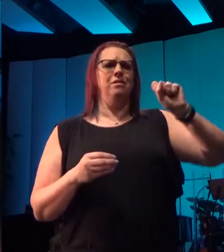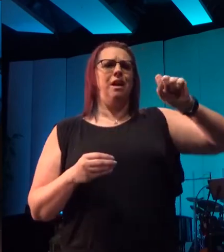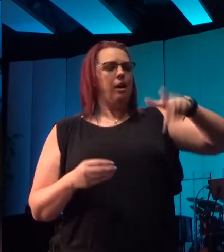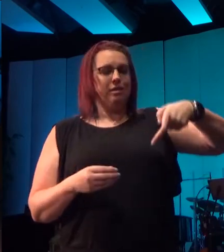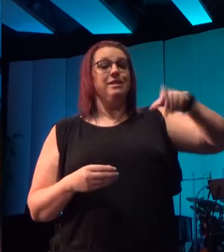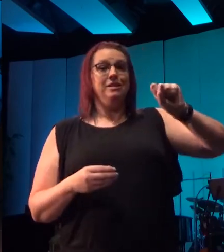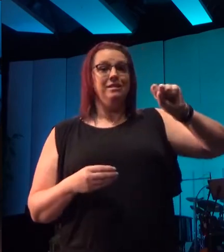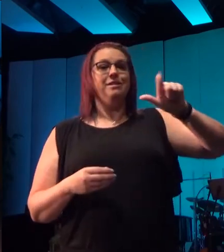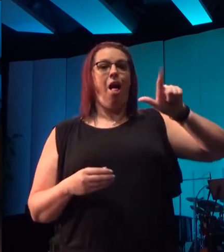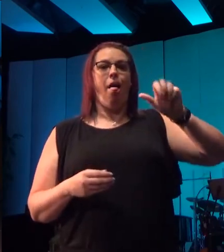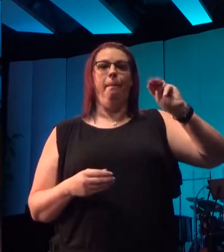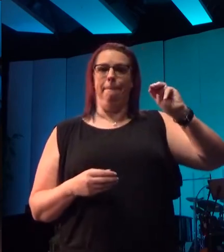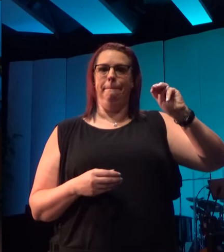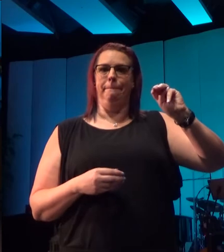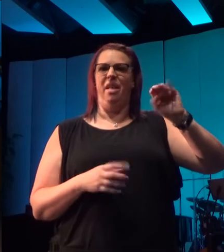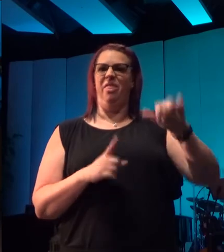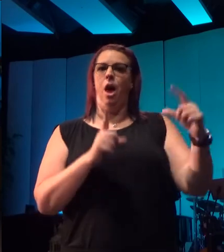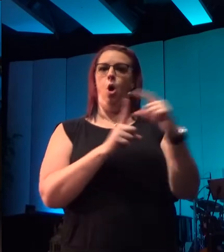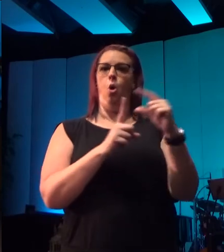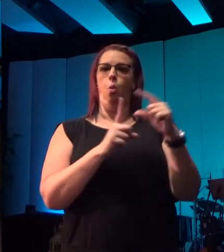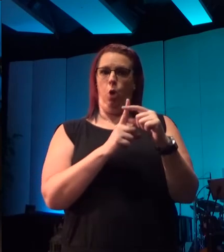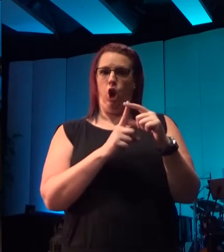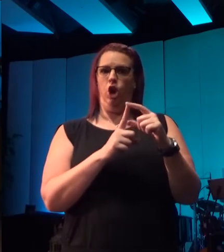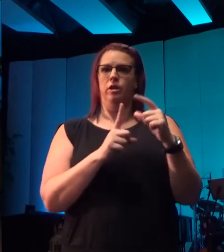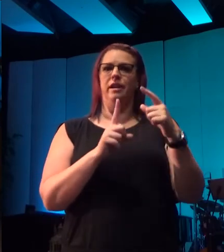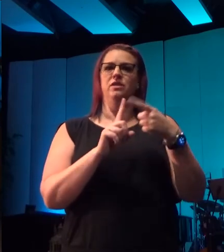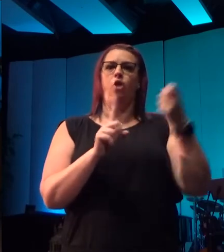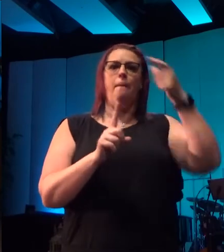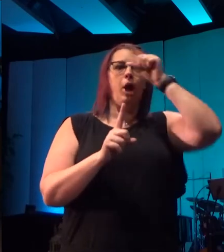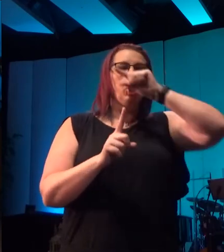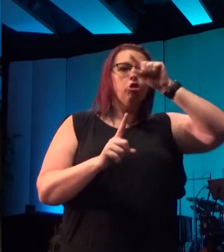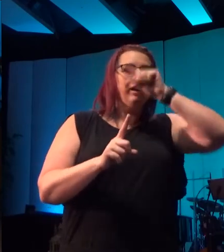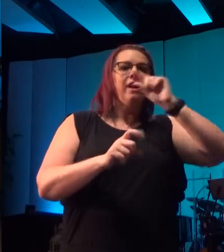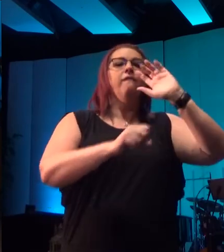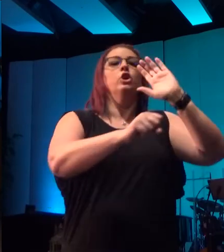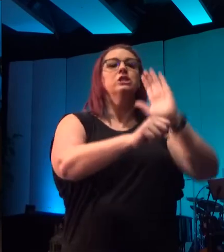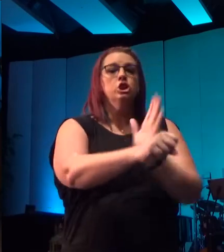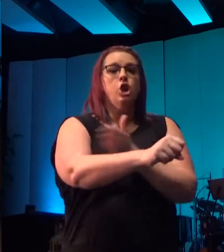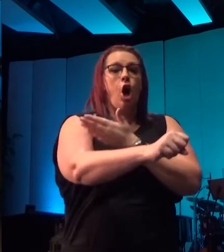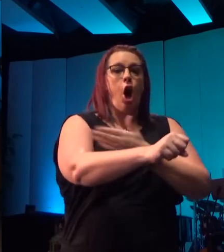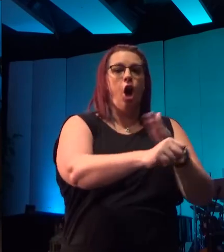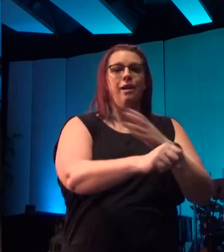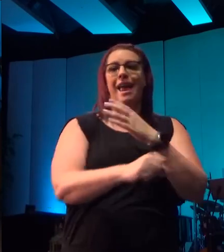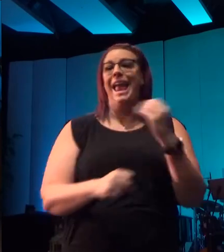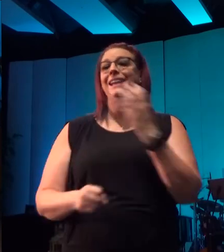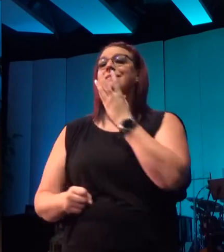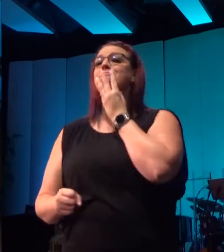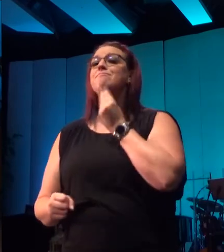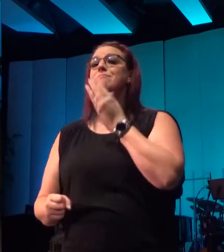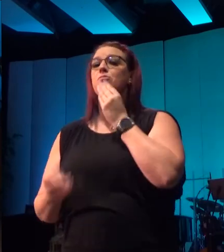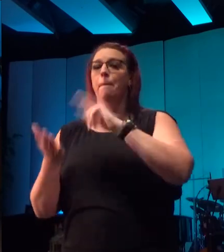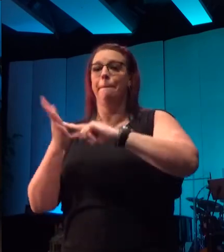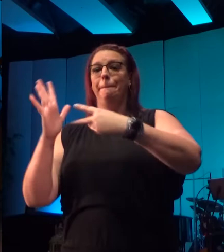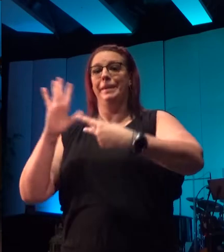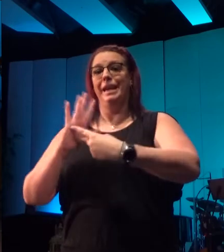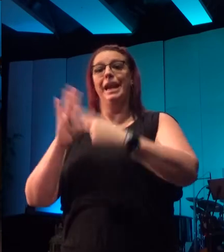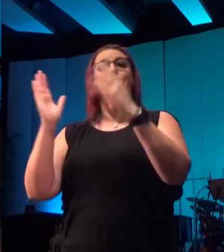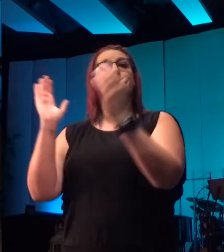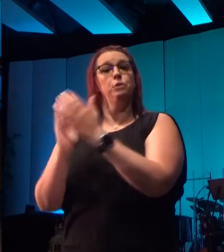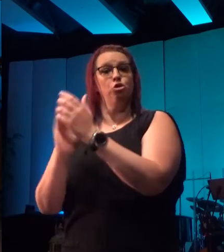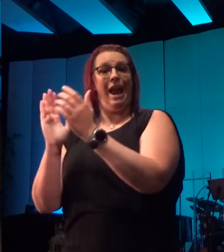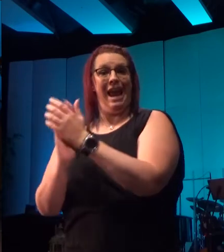word comes from the Greek meaning song, and from the Hebrew meaning praise. So the Psalms